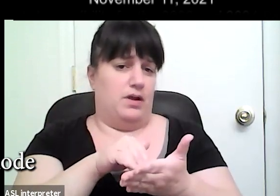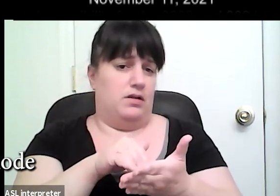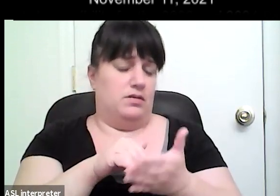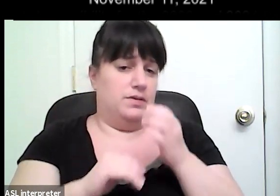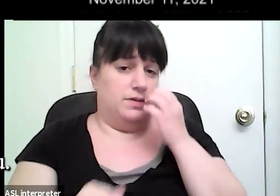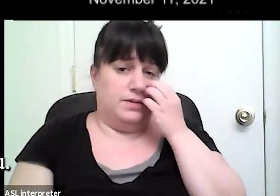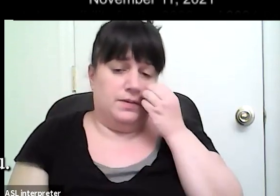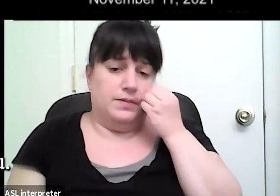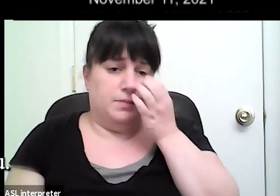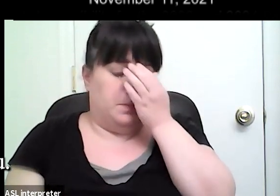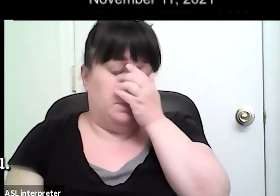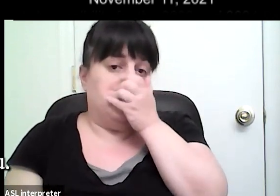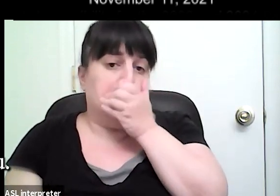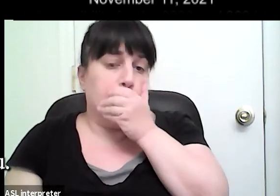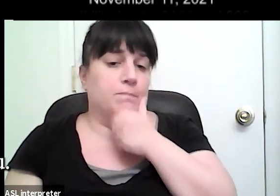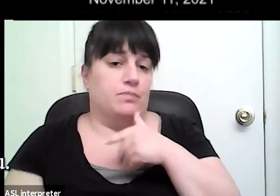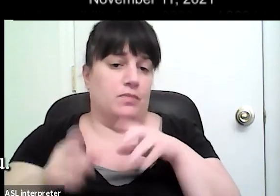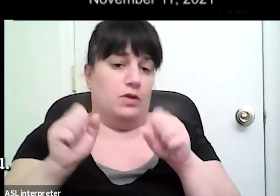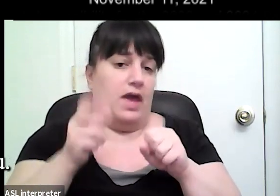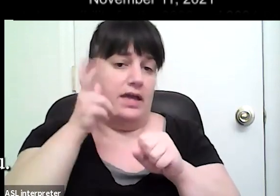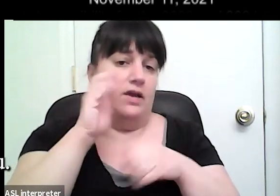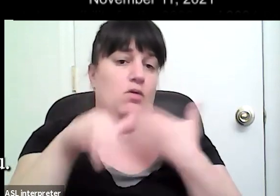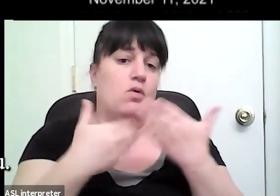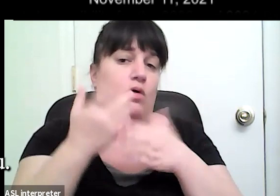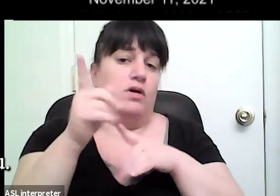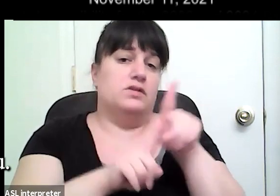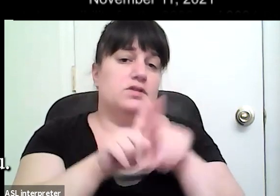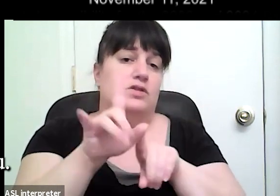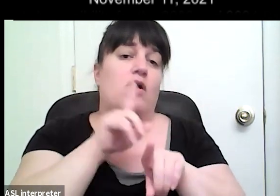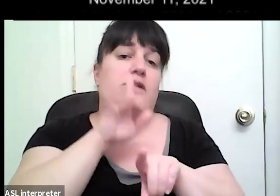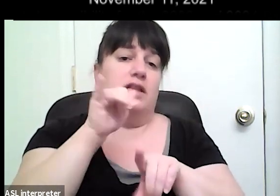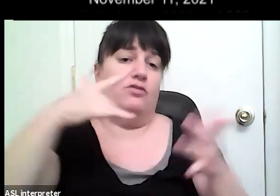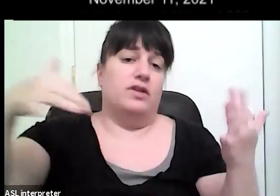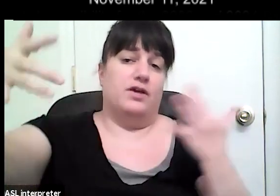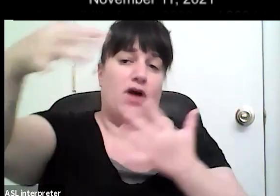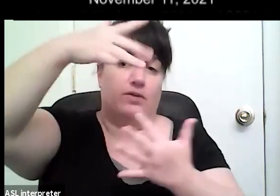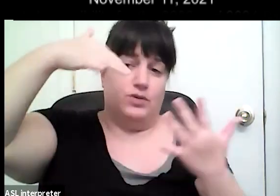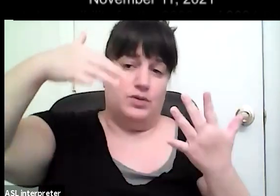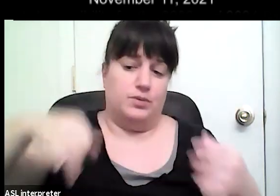constellation, mode. and you'd be able to hear all of those stars literally around you.